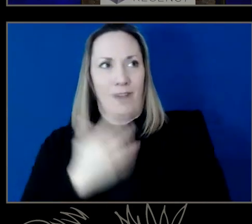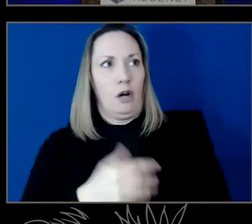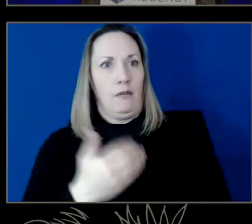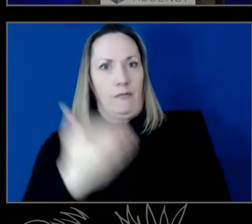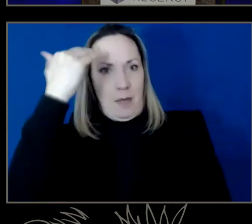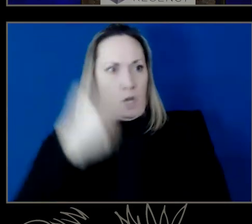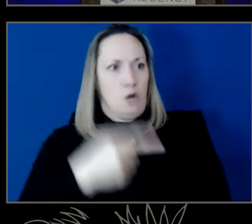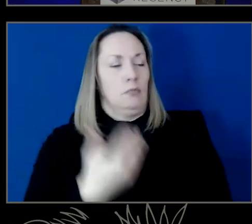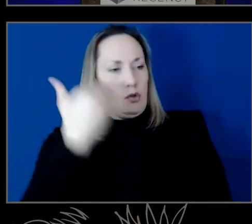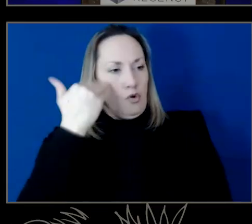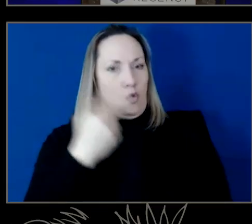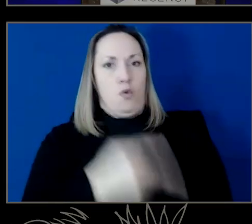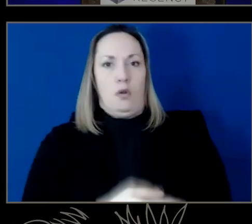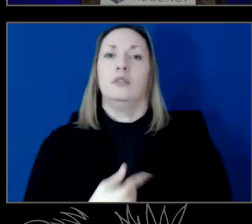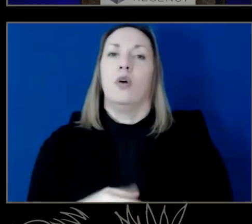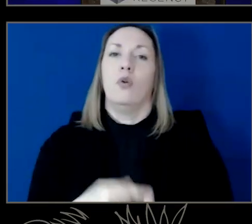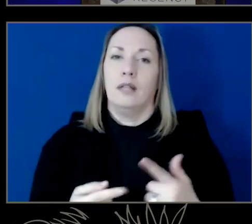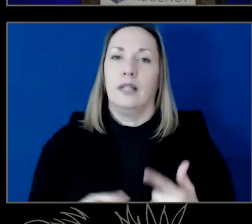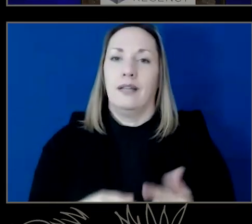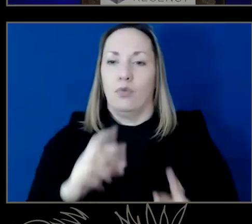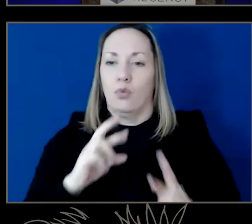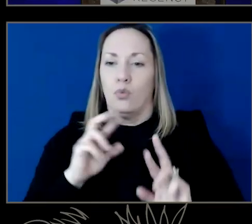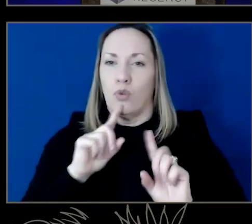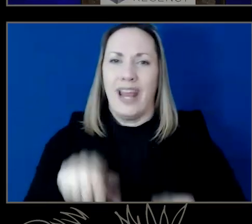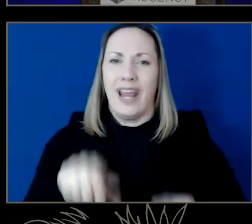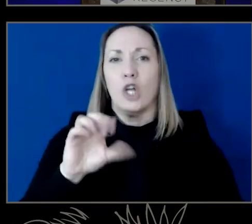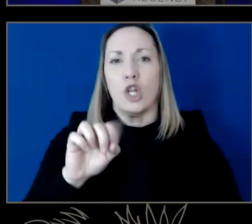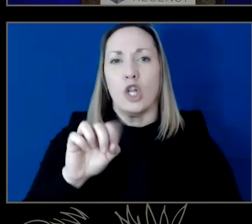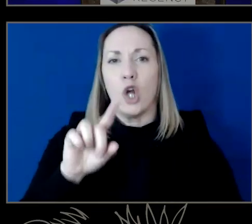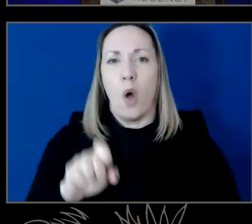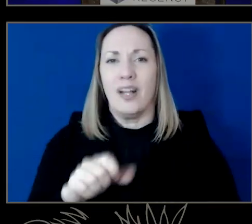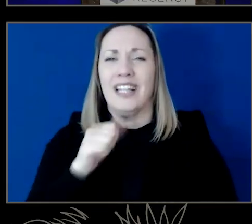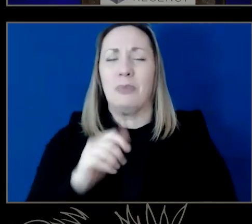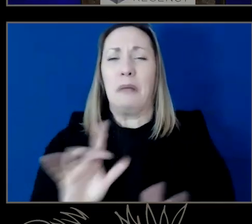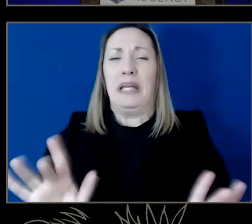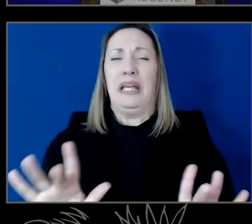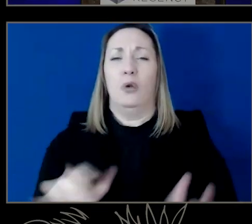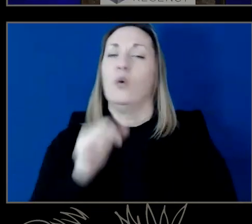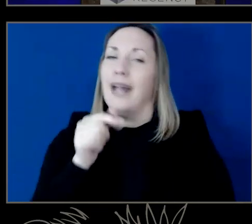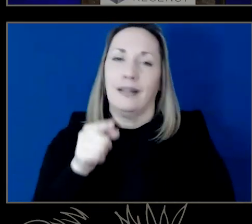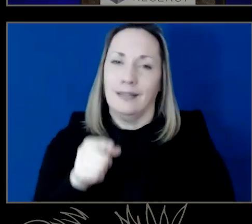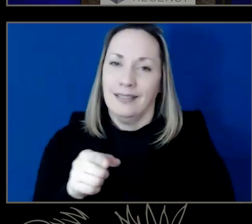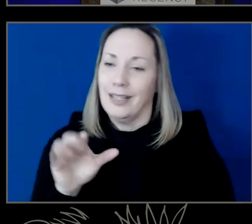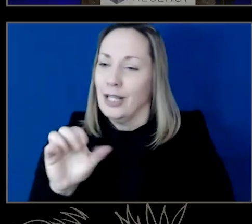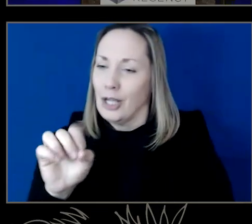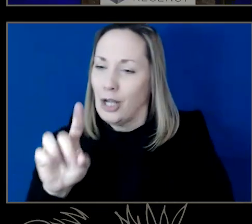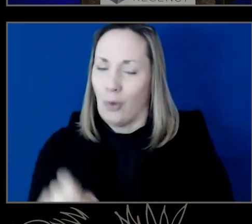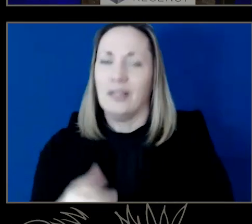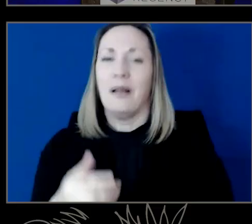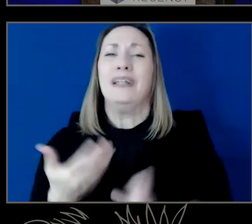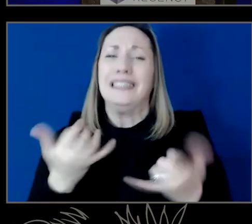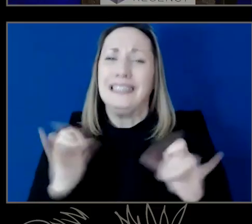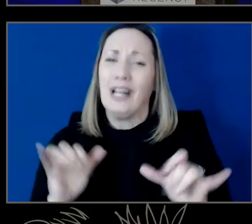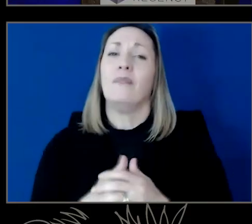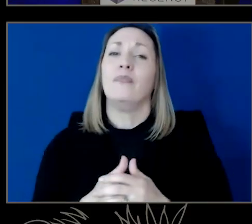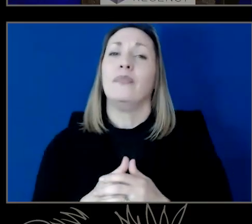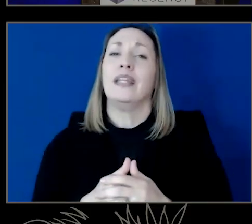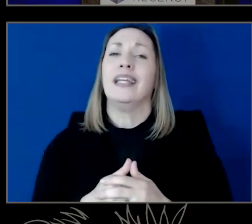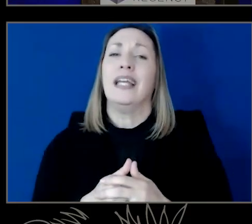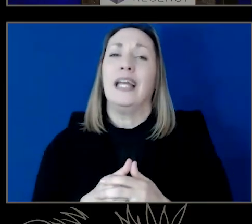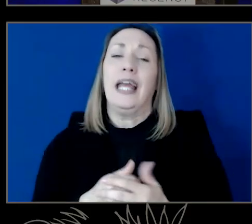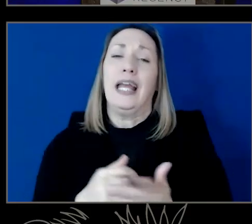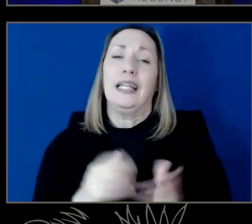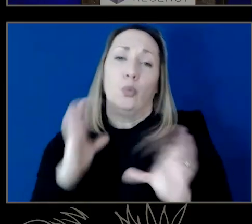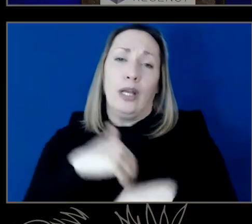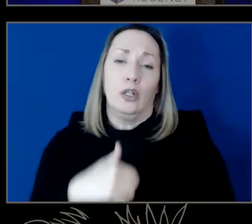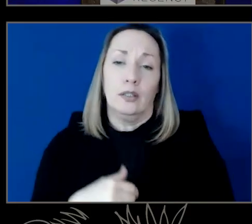like hold on. If we initially have reaction to code, it's probably you, not the code. But it's weird, right? Egoist even pointed out, I